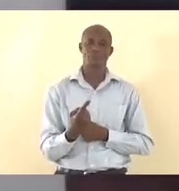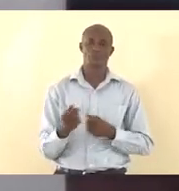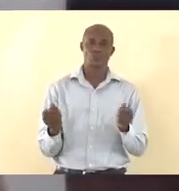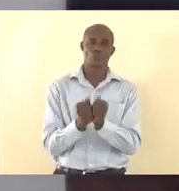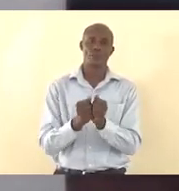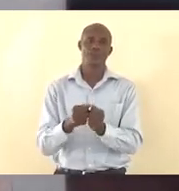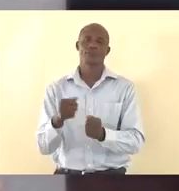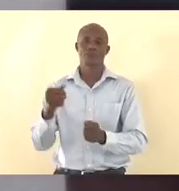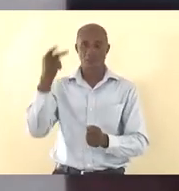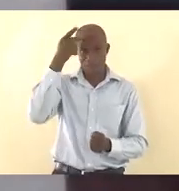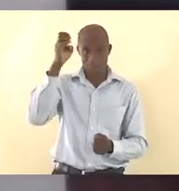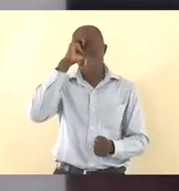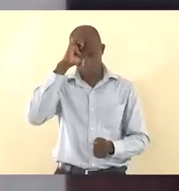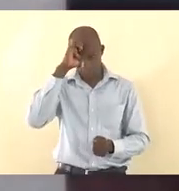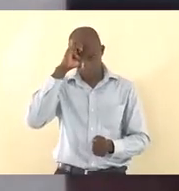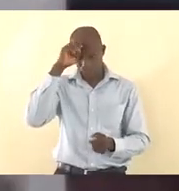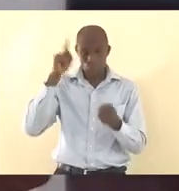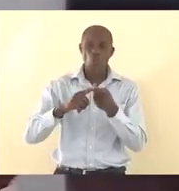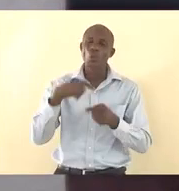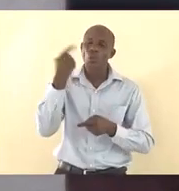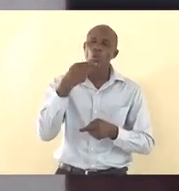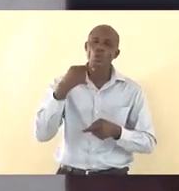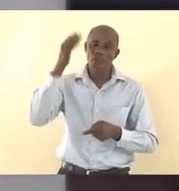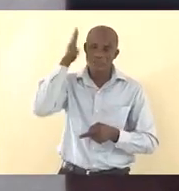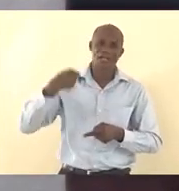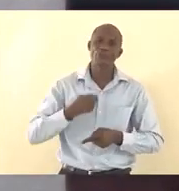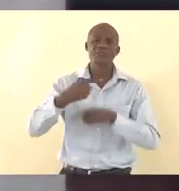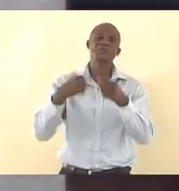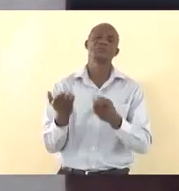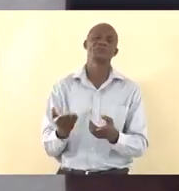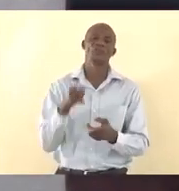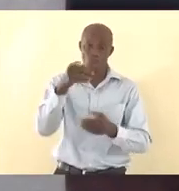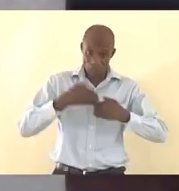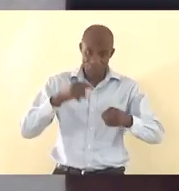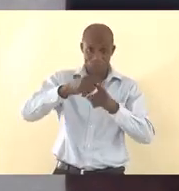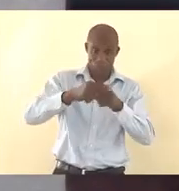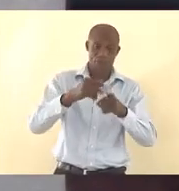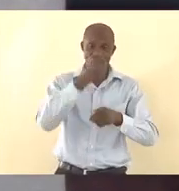we go? We know that you have the word of eternal life. To whom shall we go? We are stuck with you. We are here.